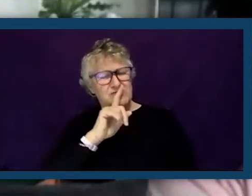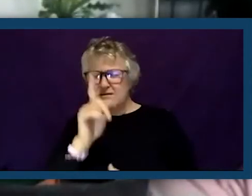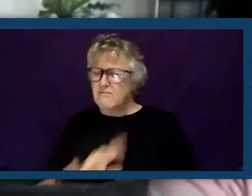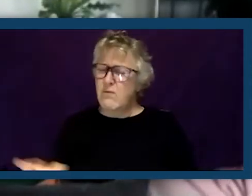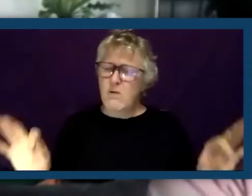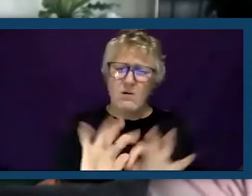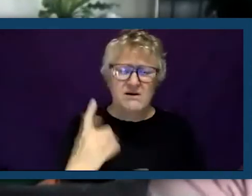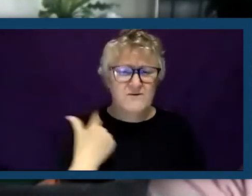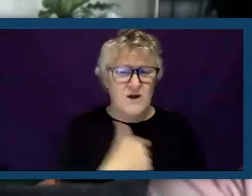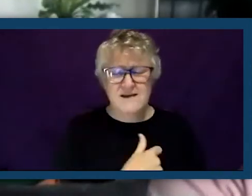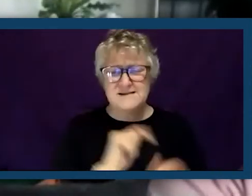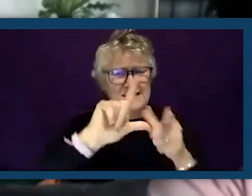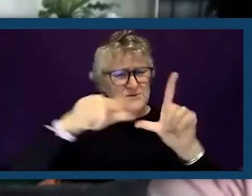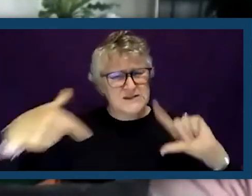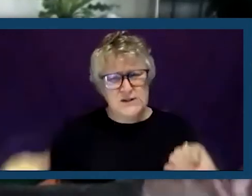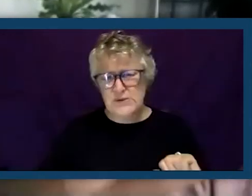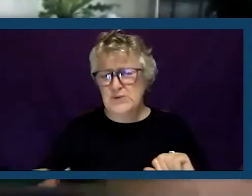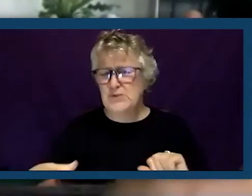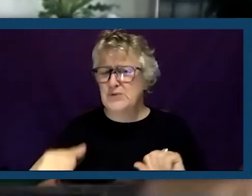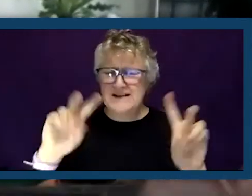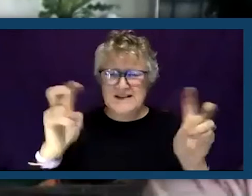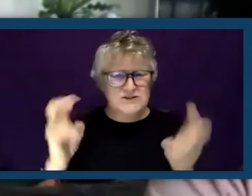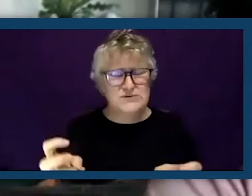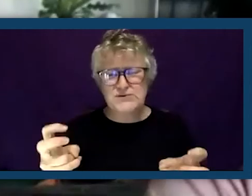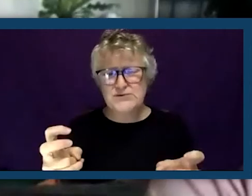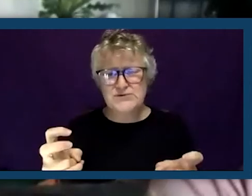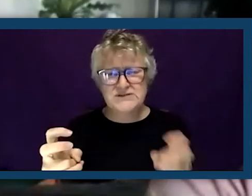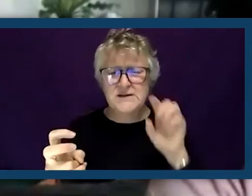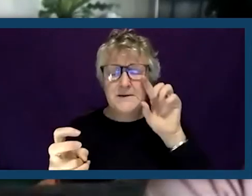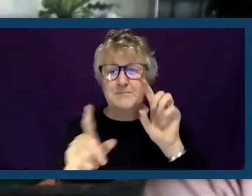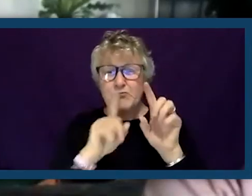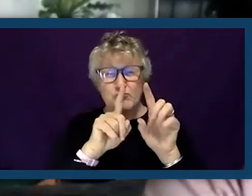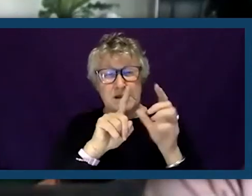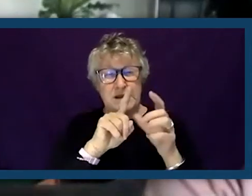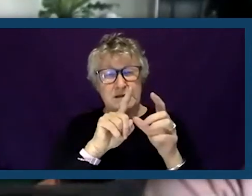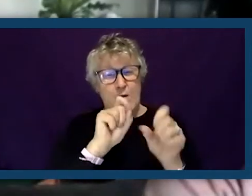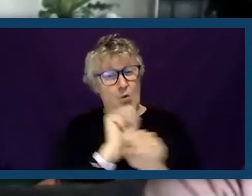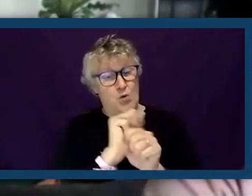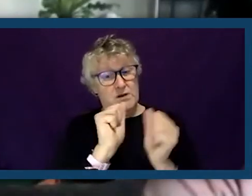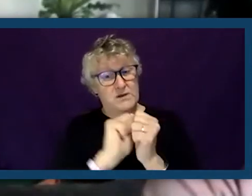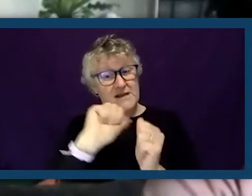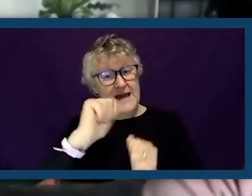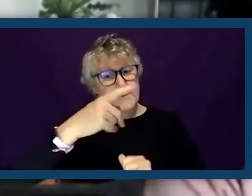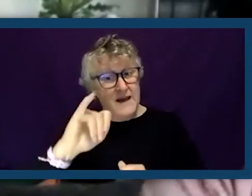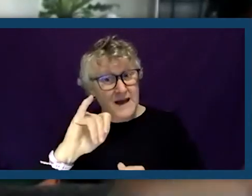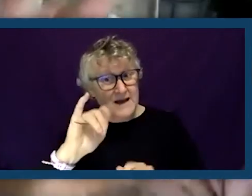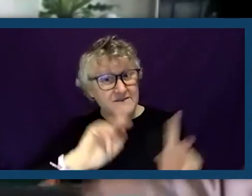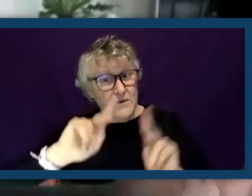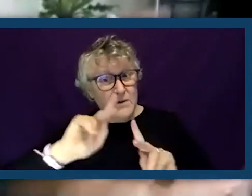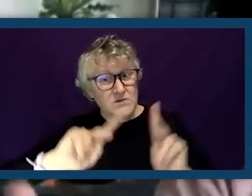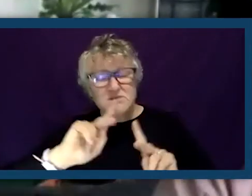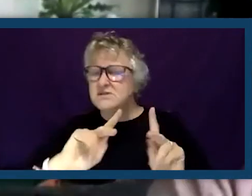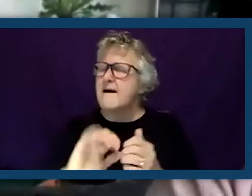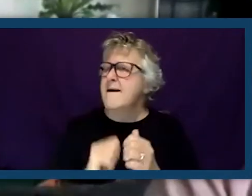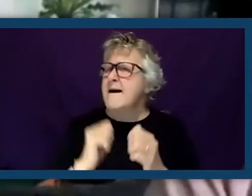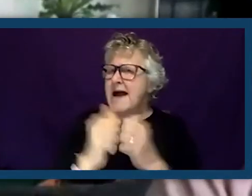as LGBTQ issues pertains working with API folks, how do we continue